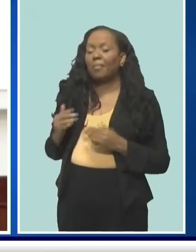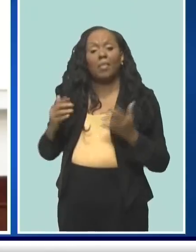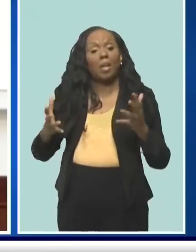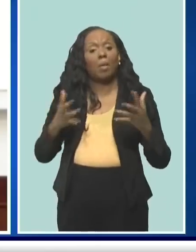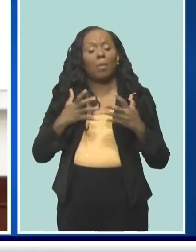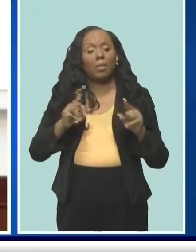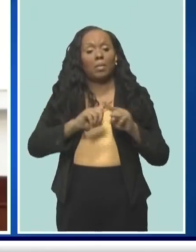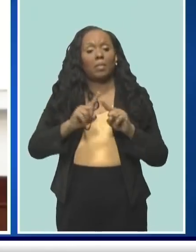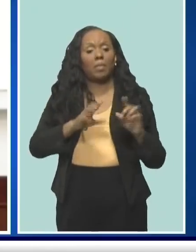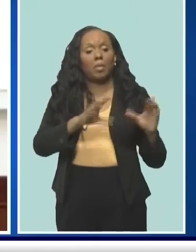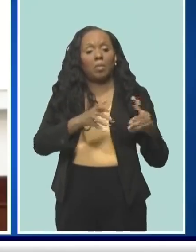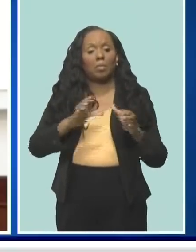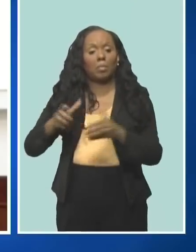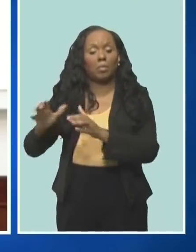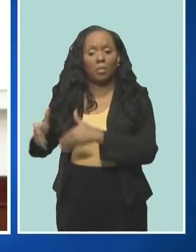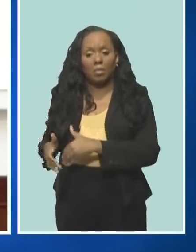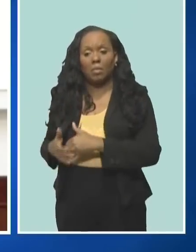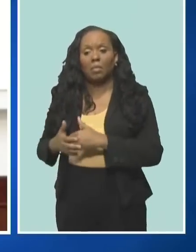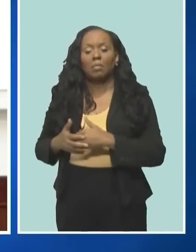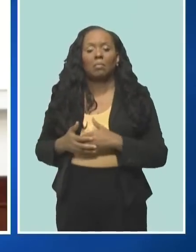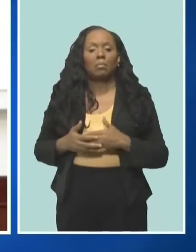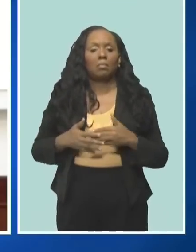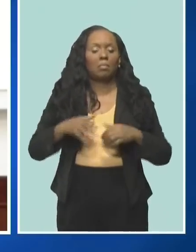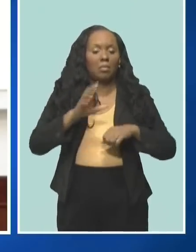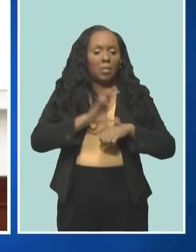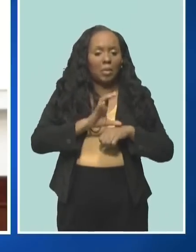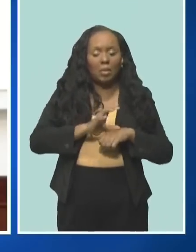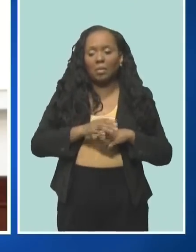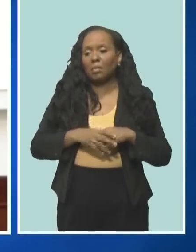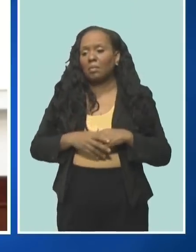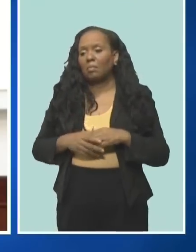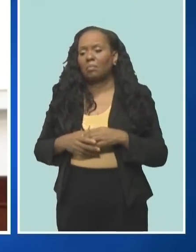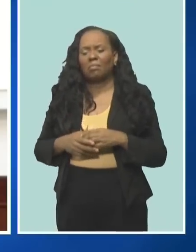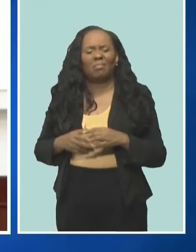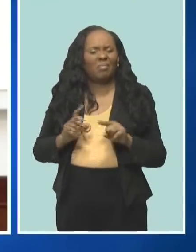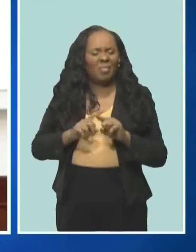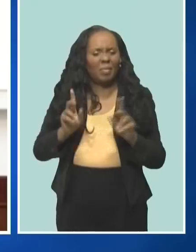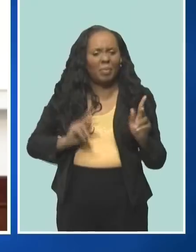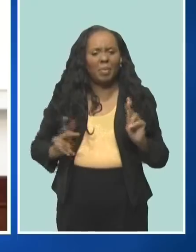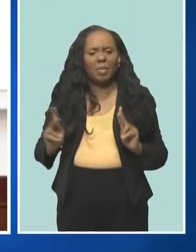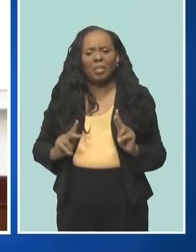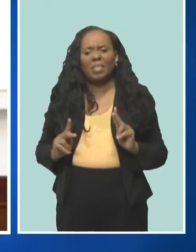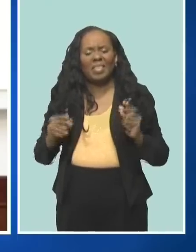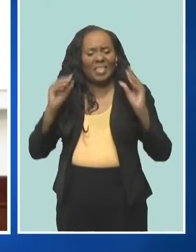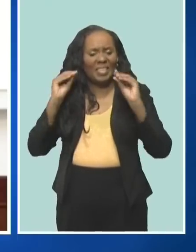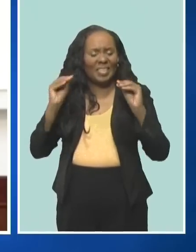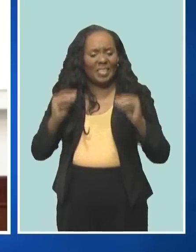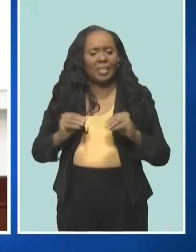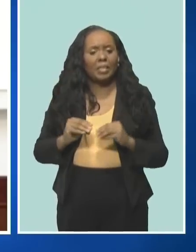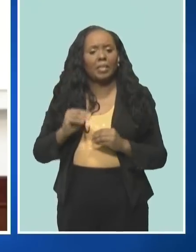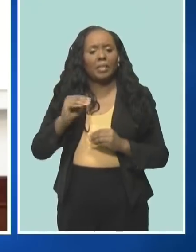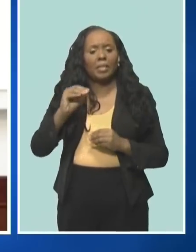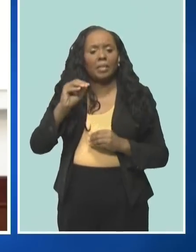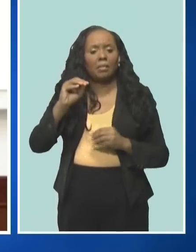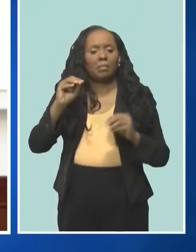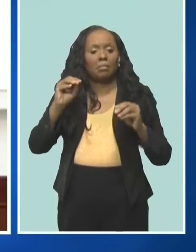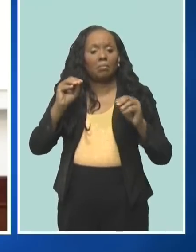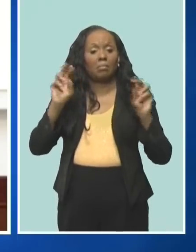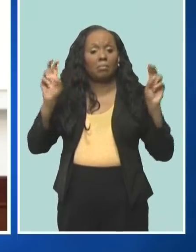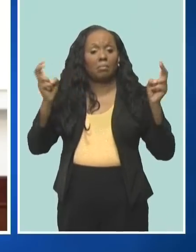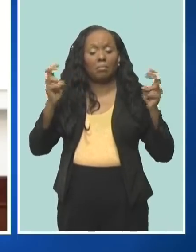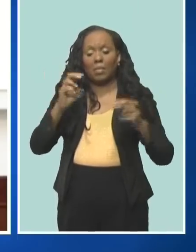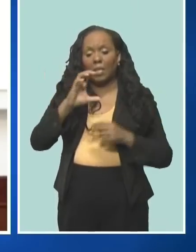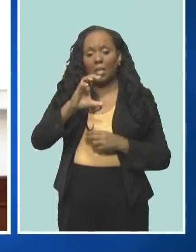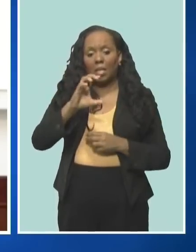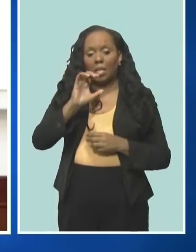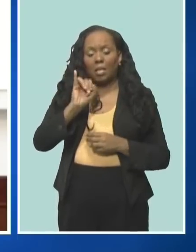to have civics as a part of their programs. Because why? You're really preparing the next generation for leadership, but